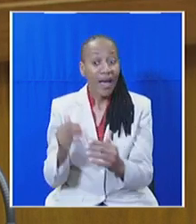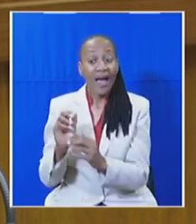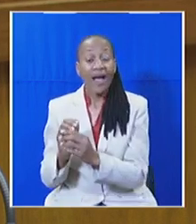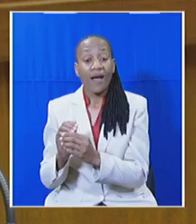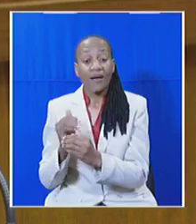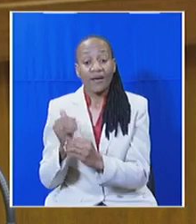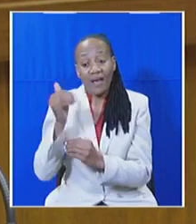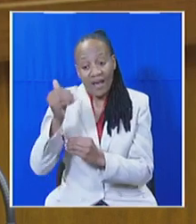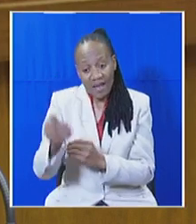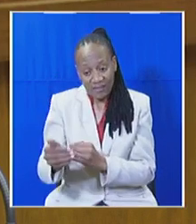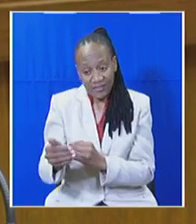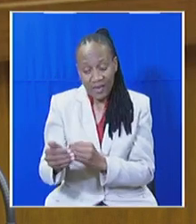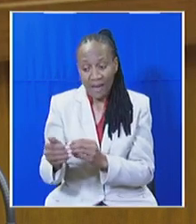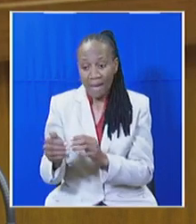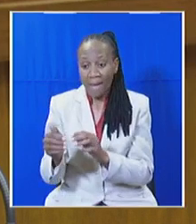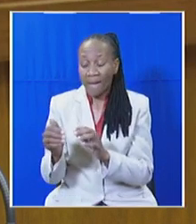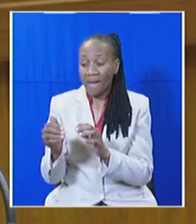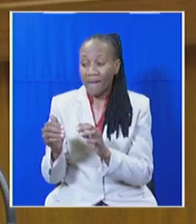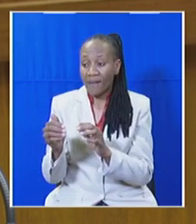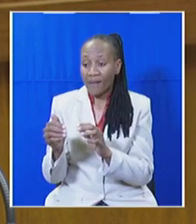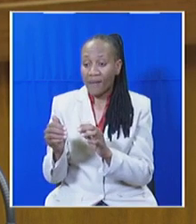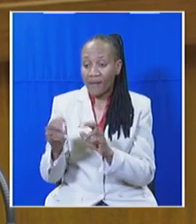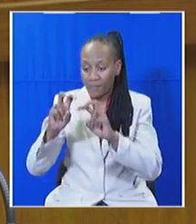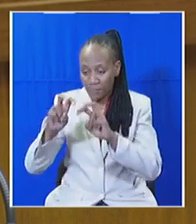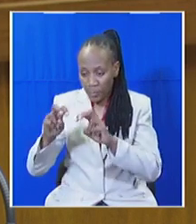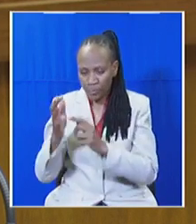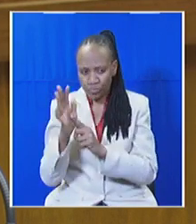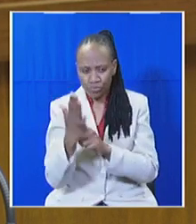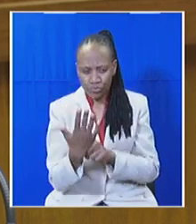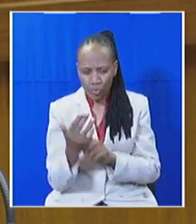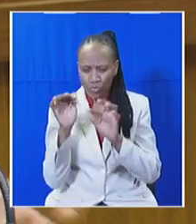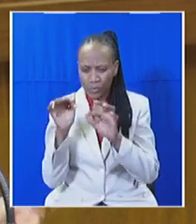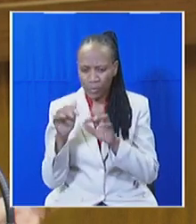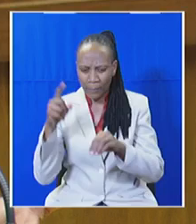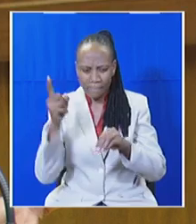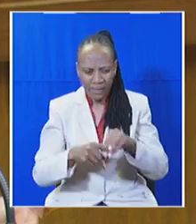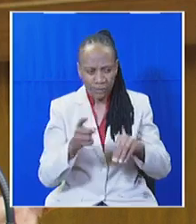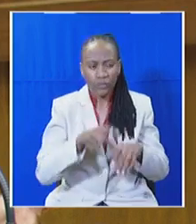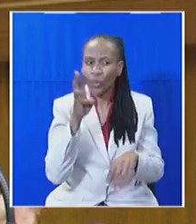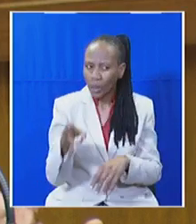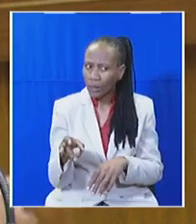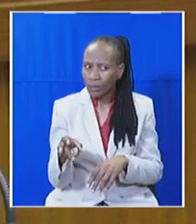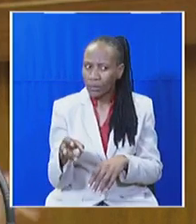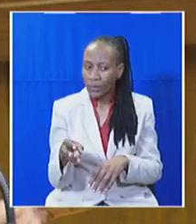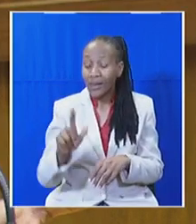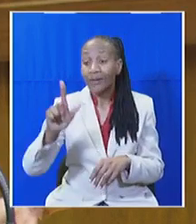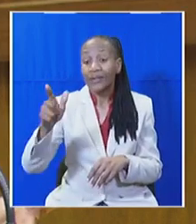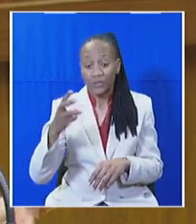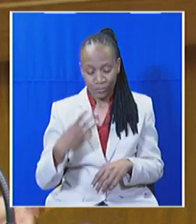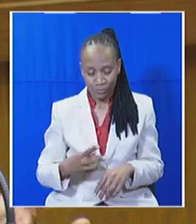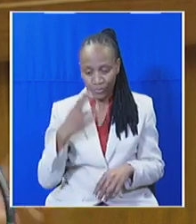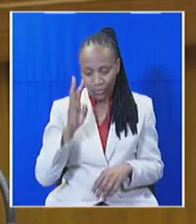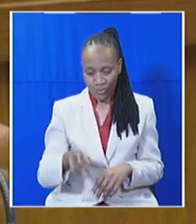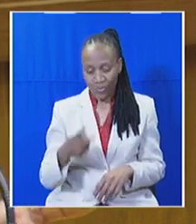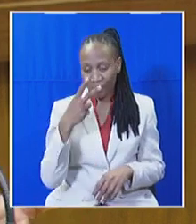investigation that was done of people who are being charged, and I'm sure during the cases it will come to light. If there were people